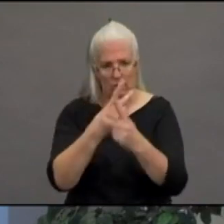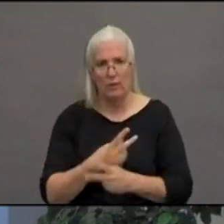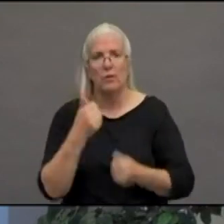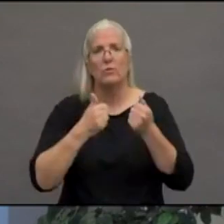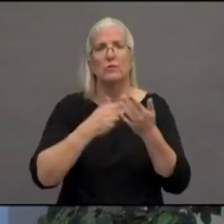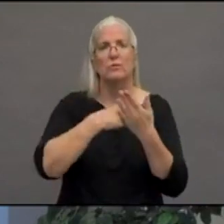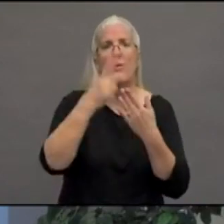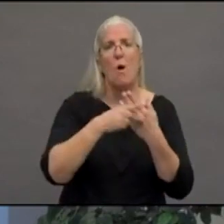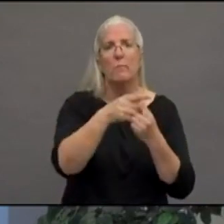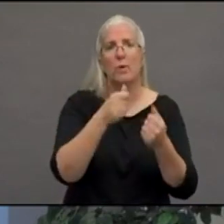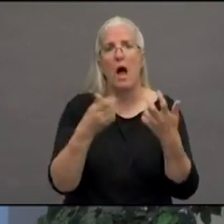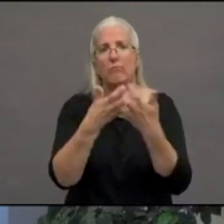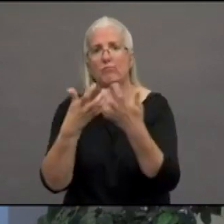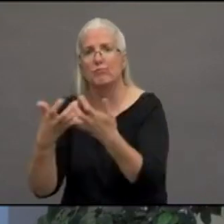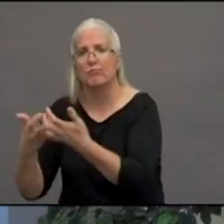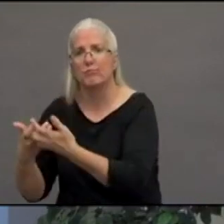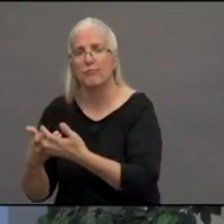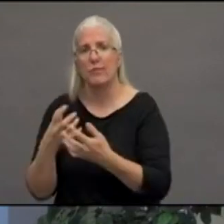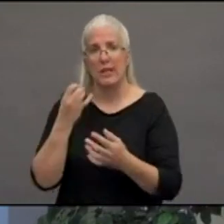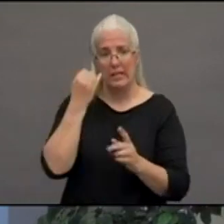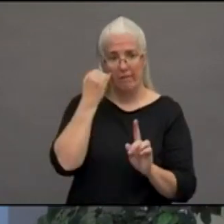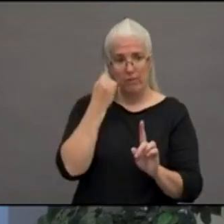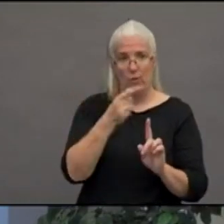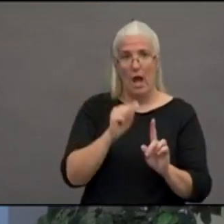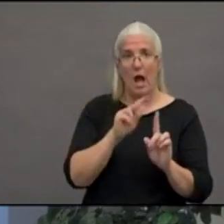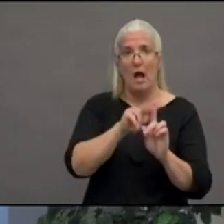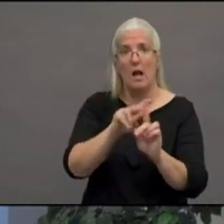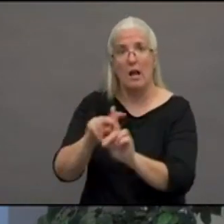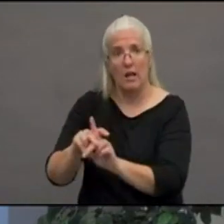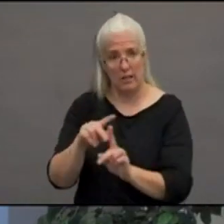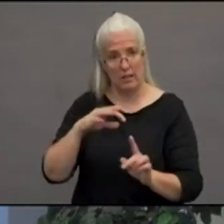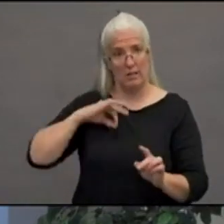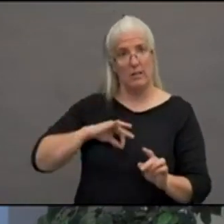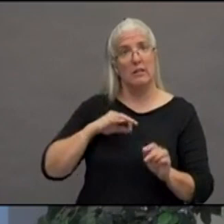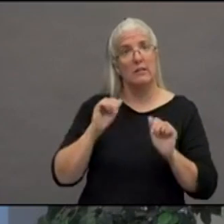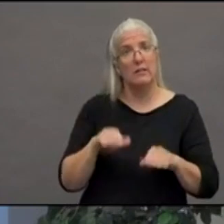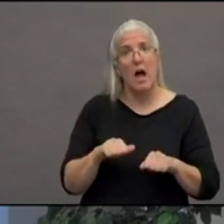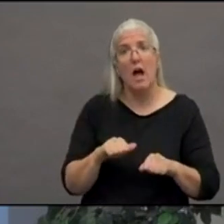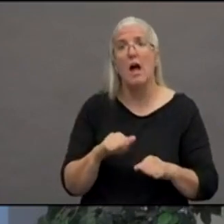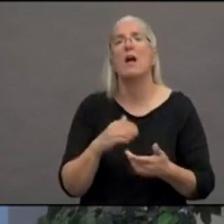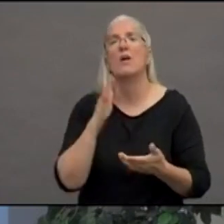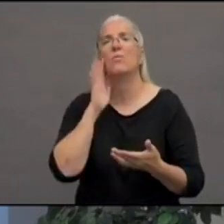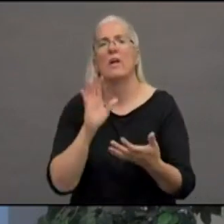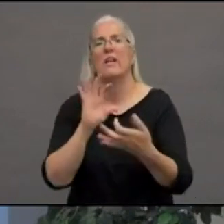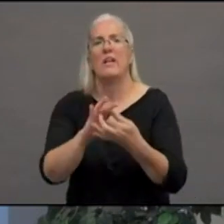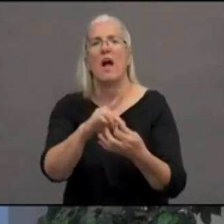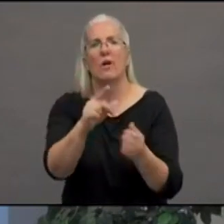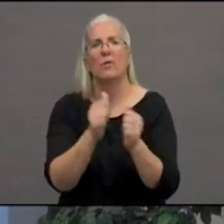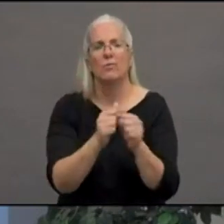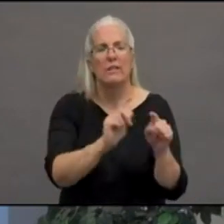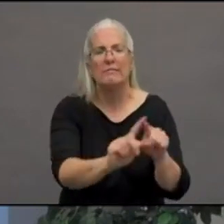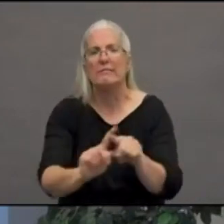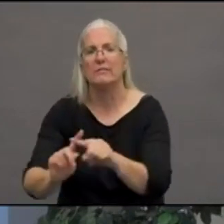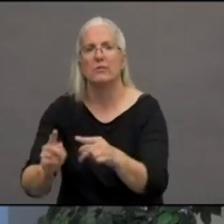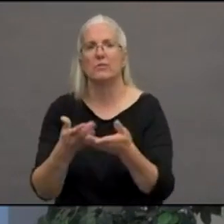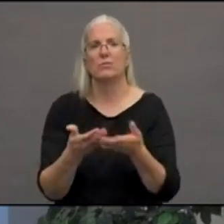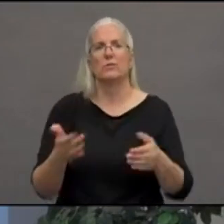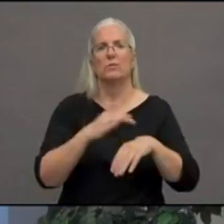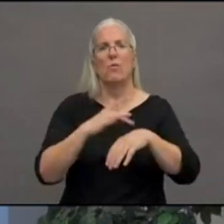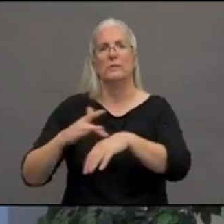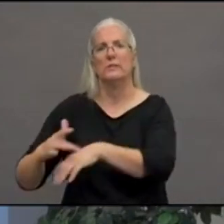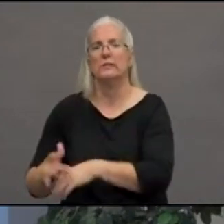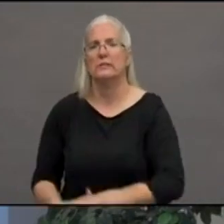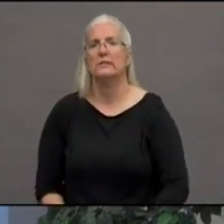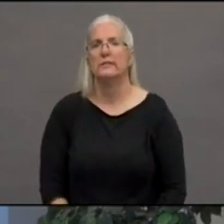if you're CalFresh food eligible. They will connect you with whatever the food resources are that are out there. And then they also